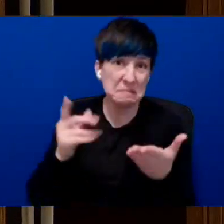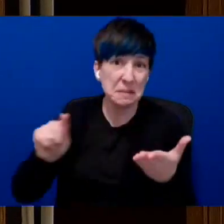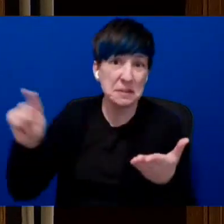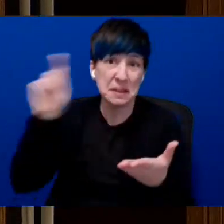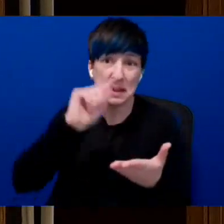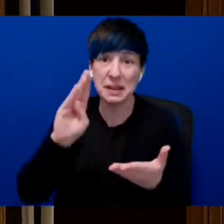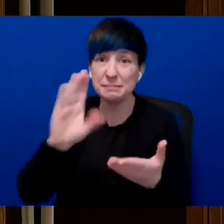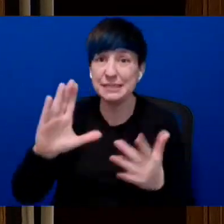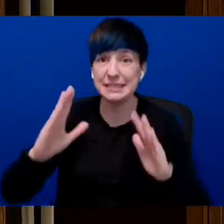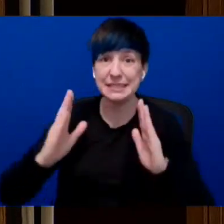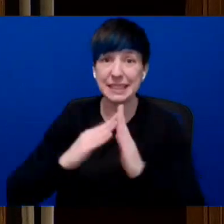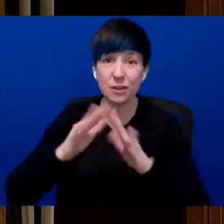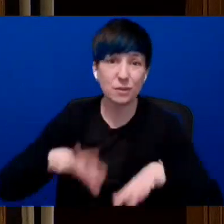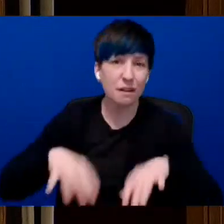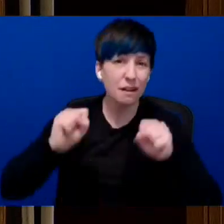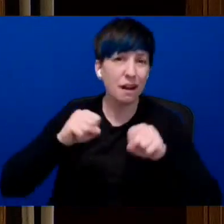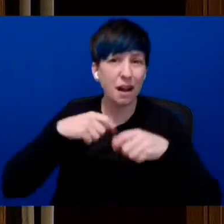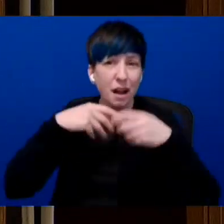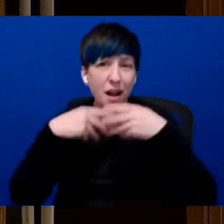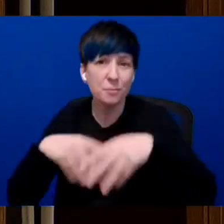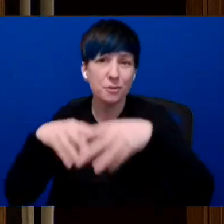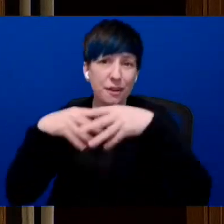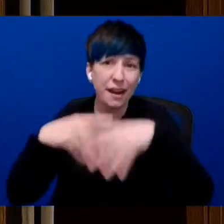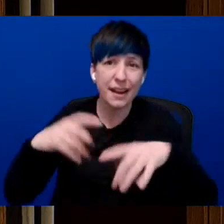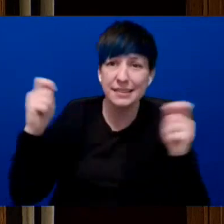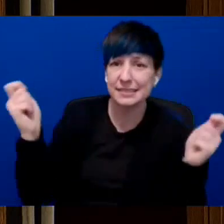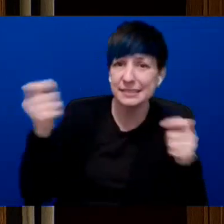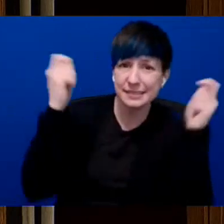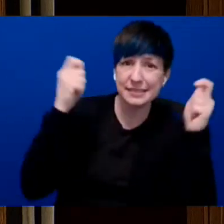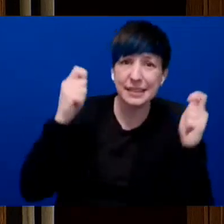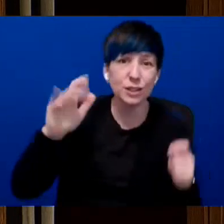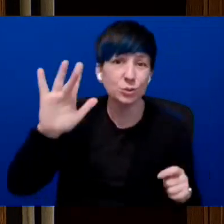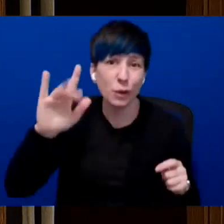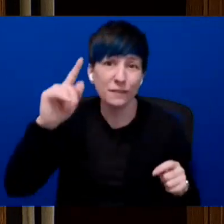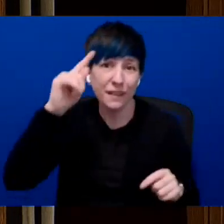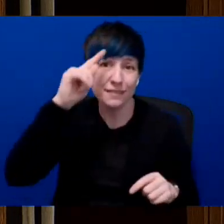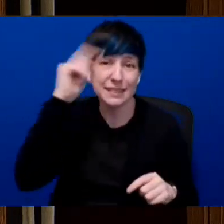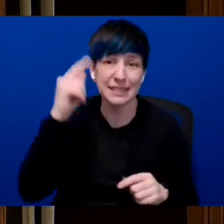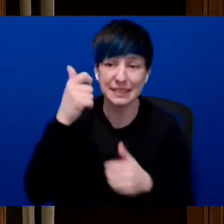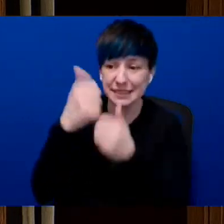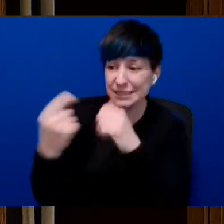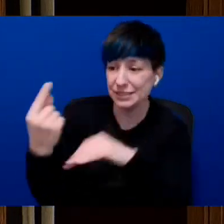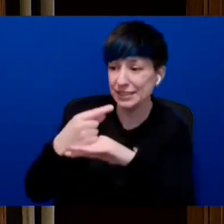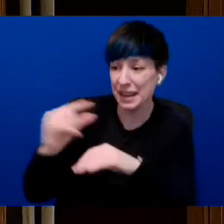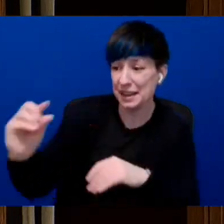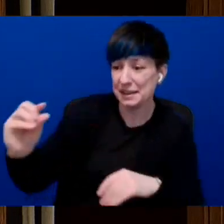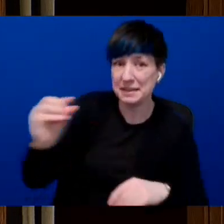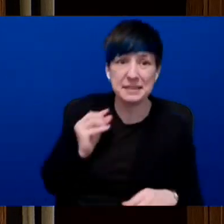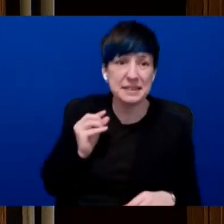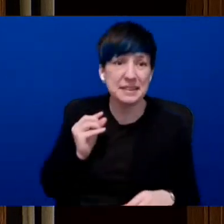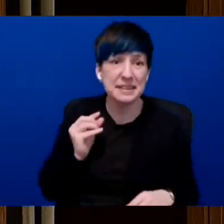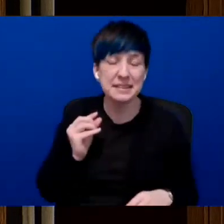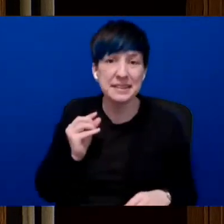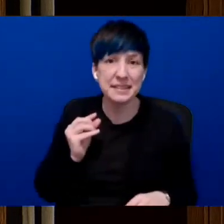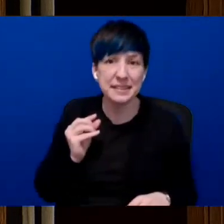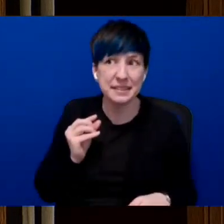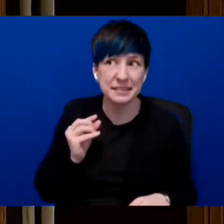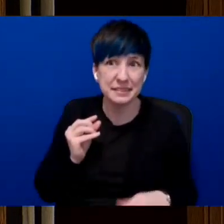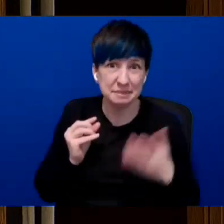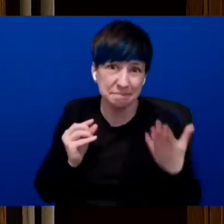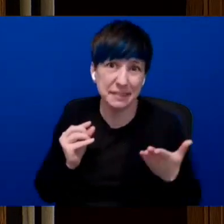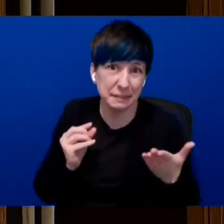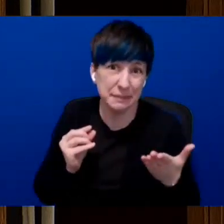celebrating that 25 cents a day. It's possible. But I think what's more likely, Mr.